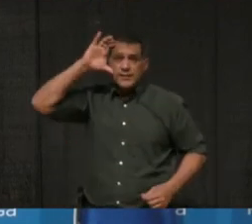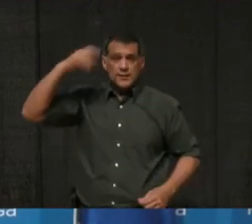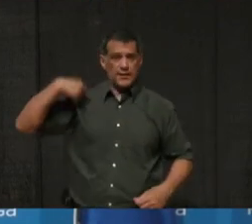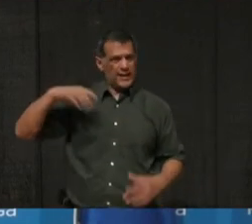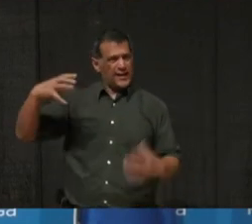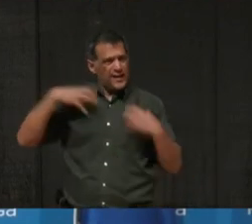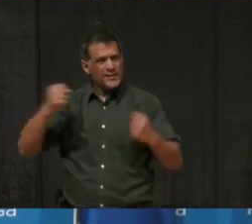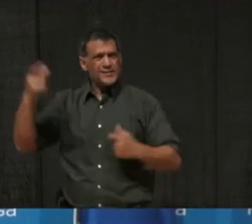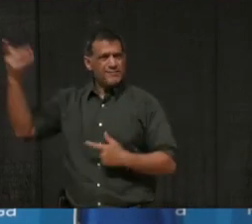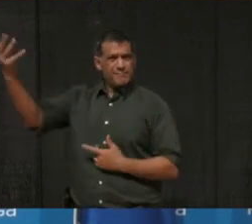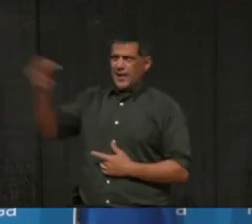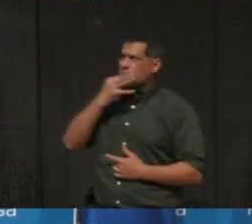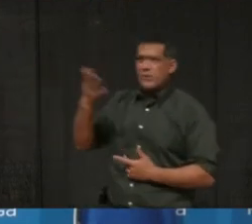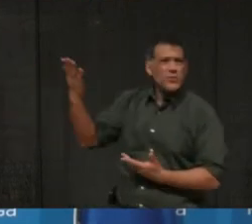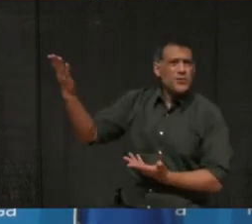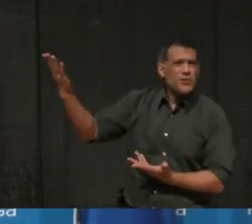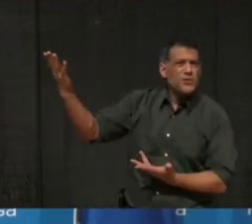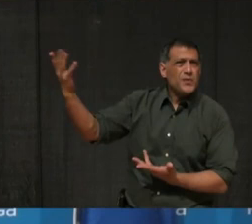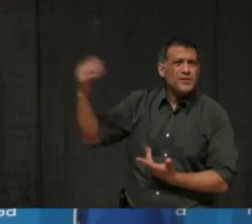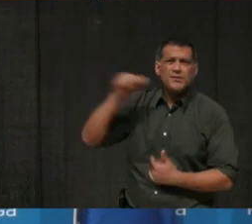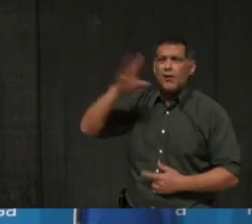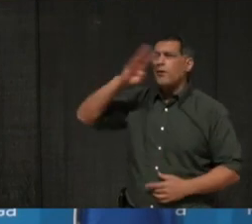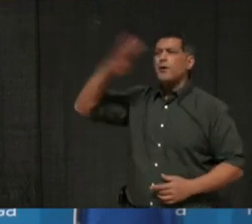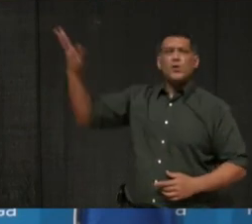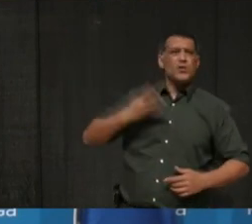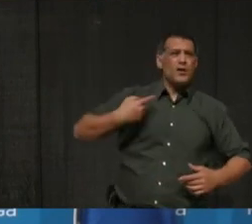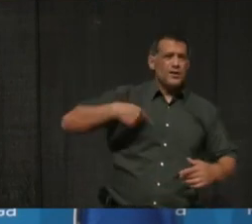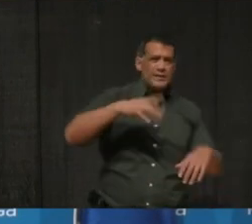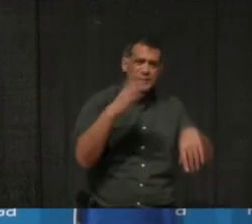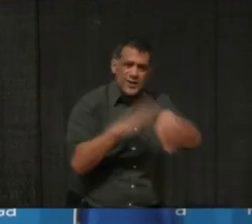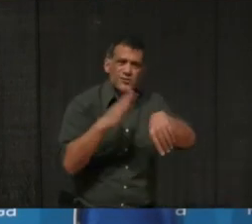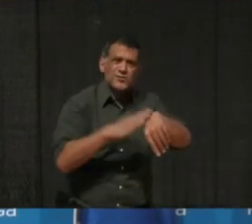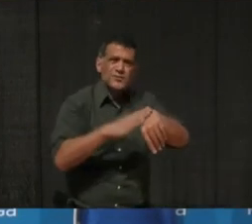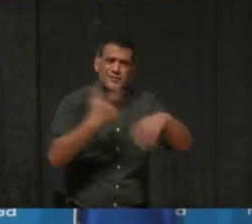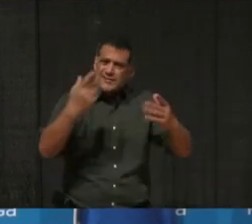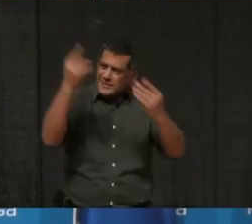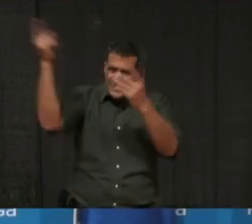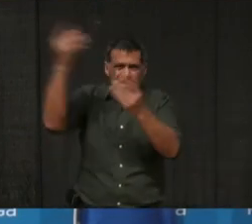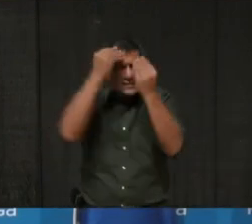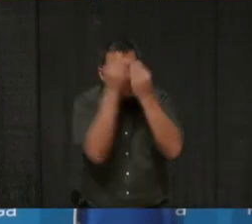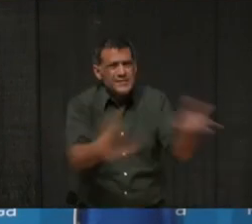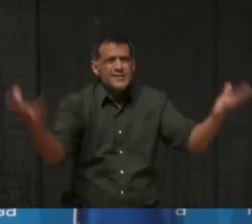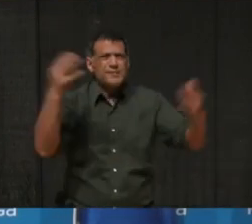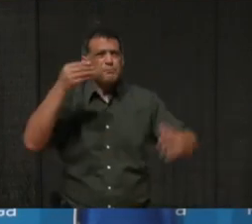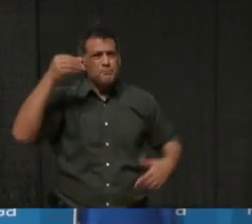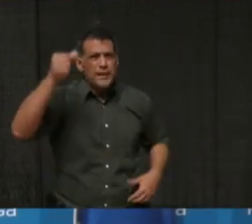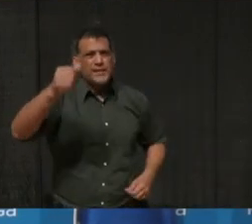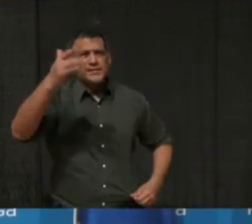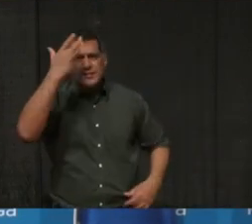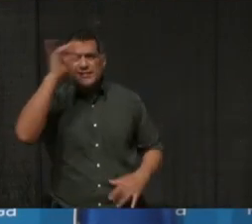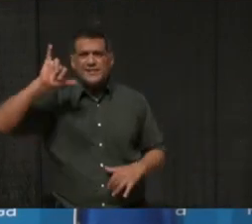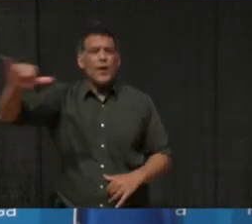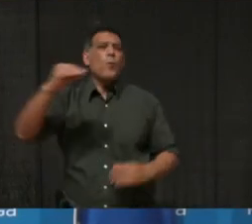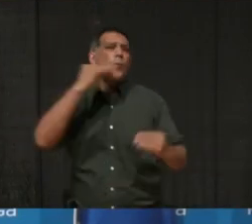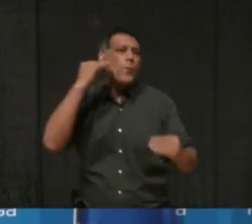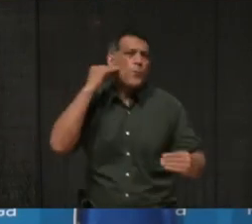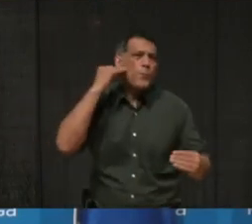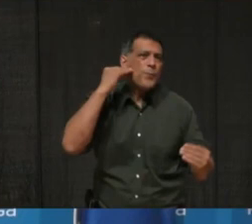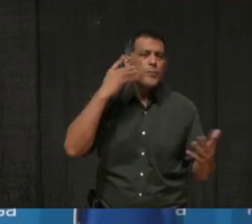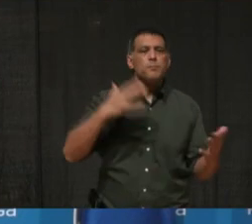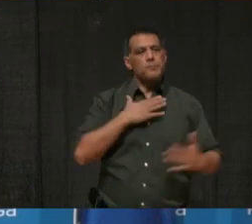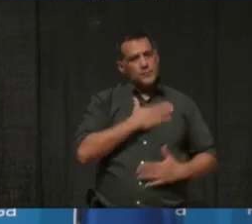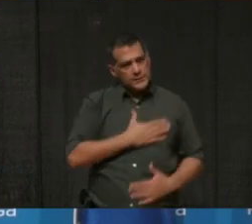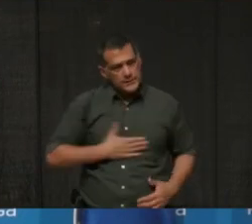So why exactly have we ignored their advice on paid sick leave? Please, let's get this